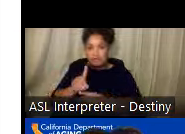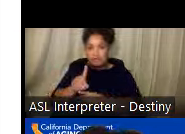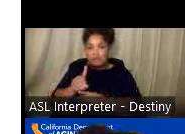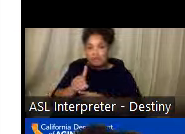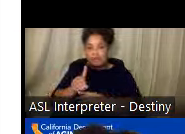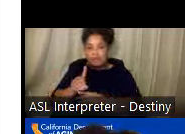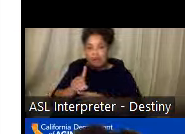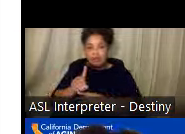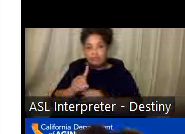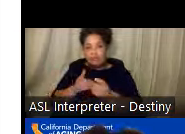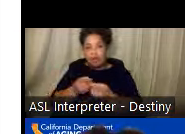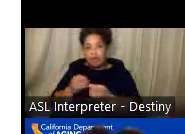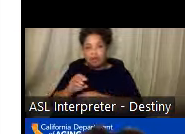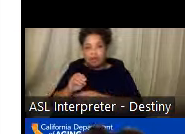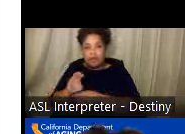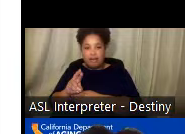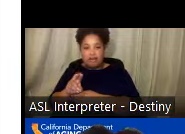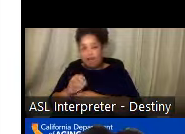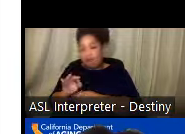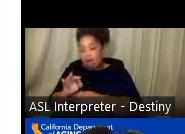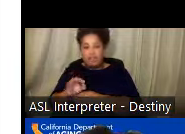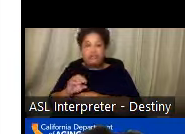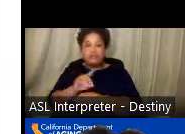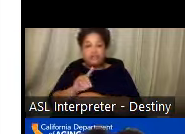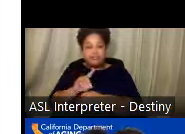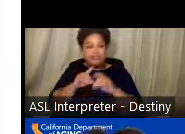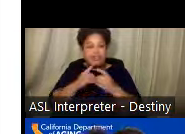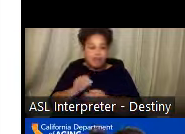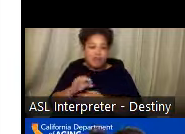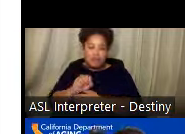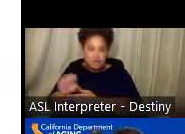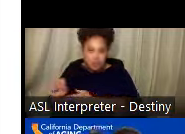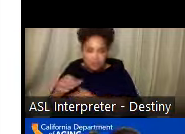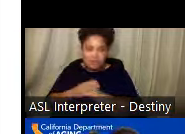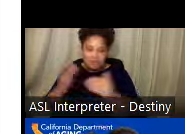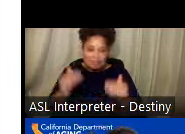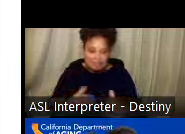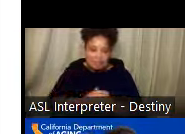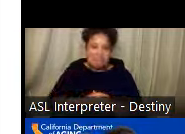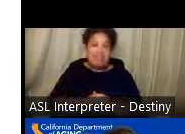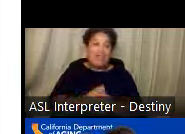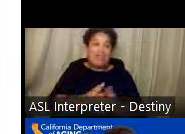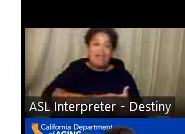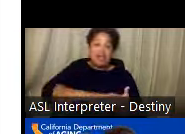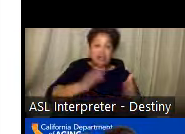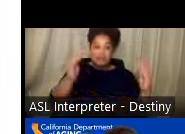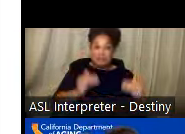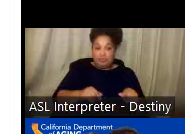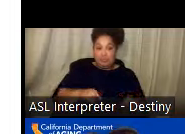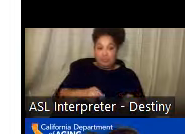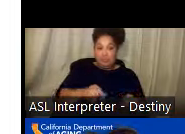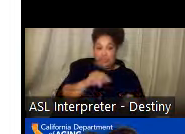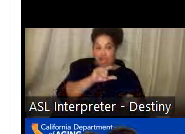Services. The Learning and Innovations Institute. So CDA is building